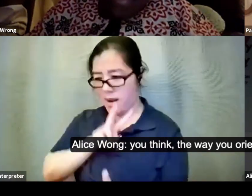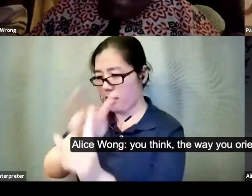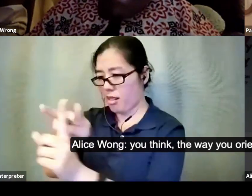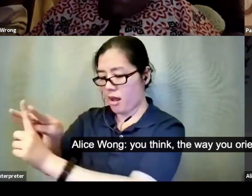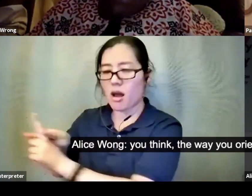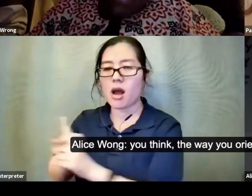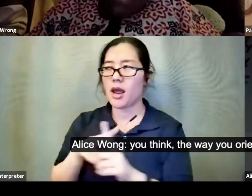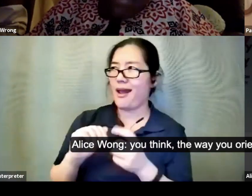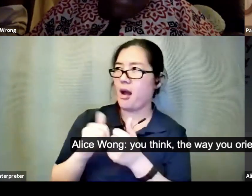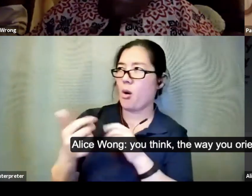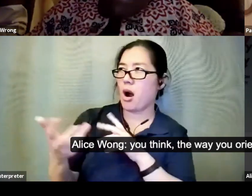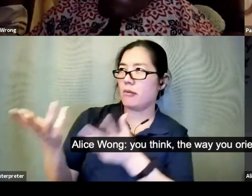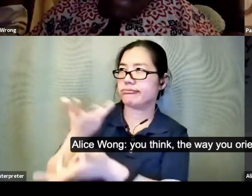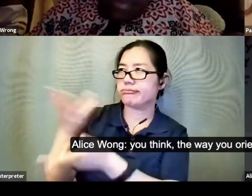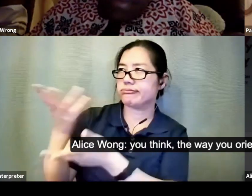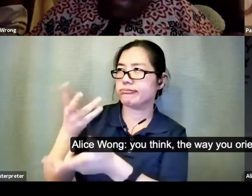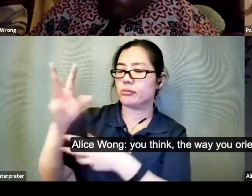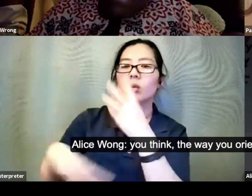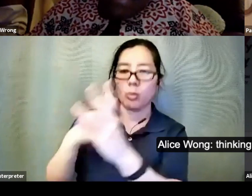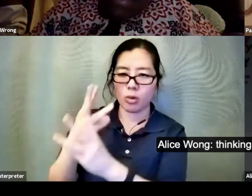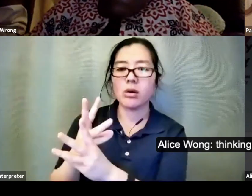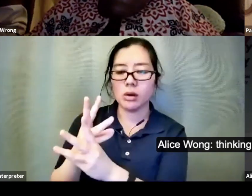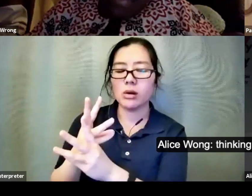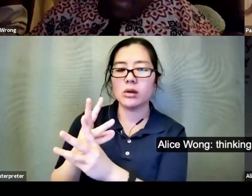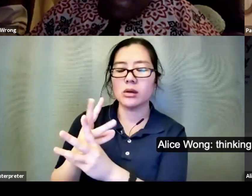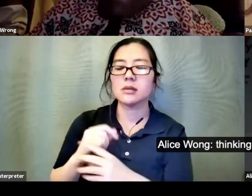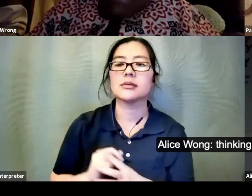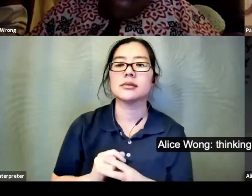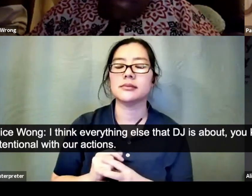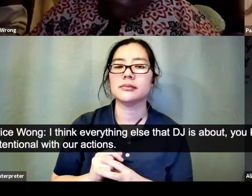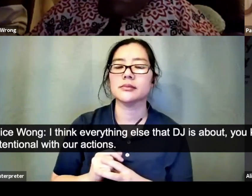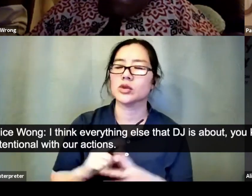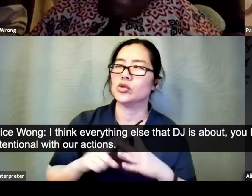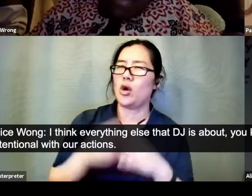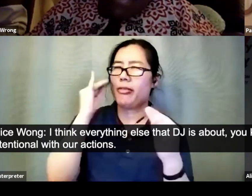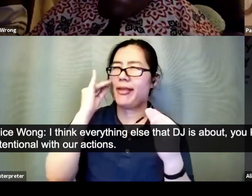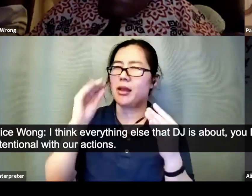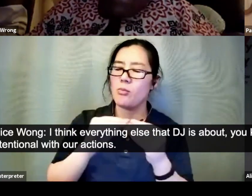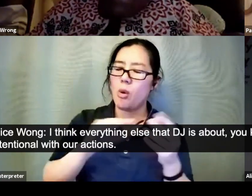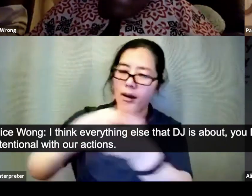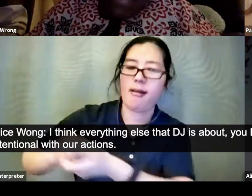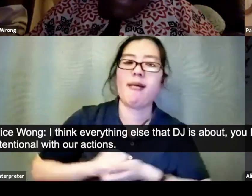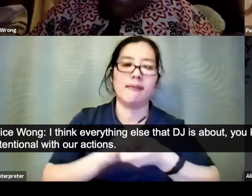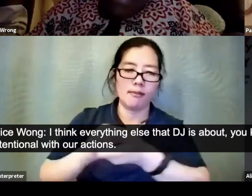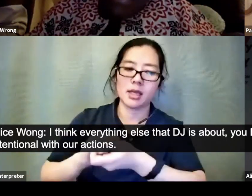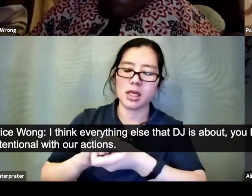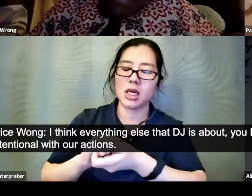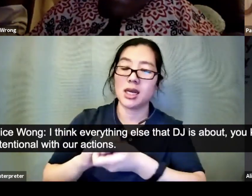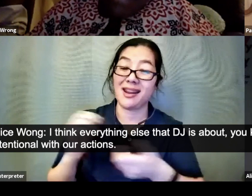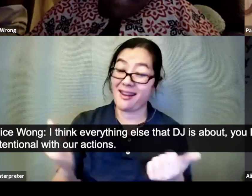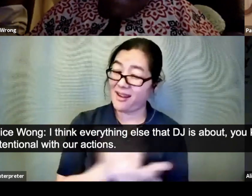the world, and thinking more collectively. And I think everything else that DJ is